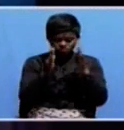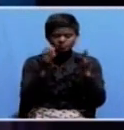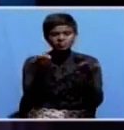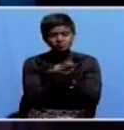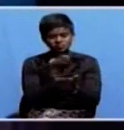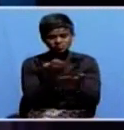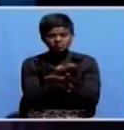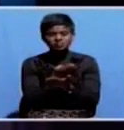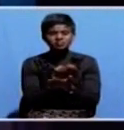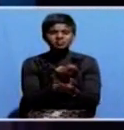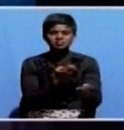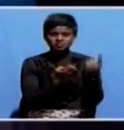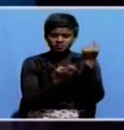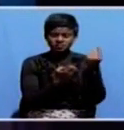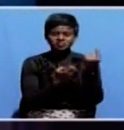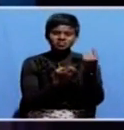This was one of his